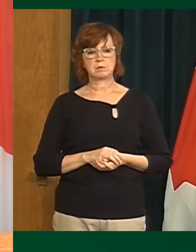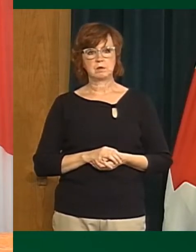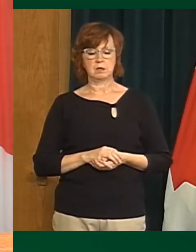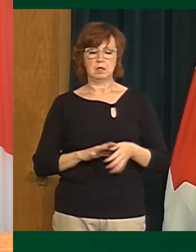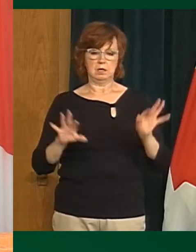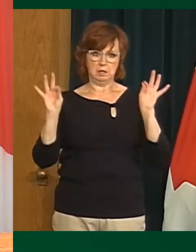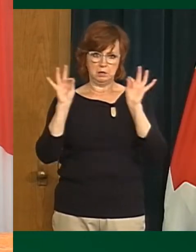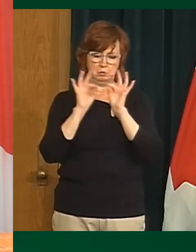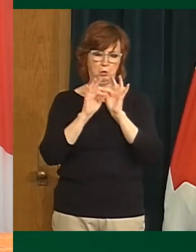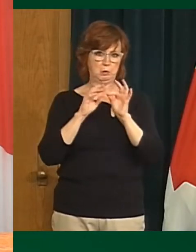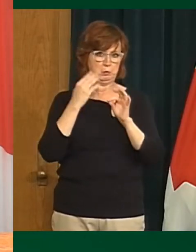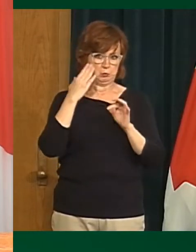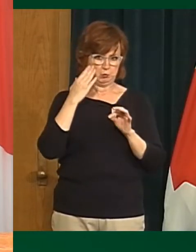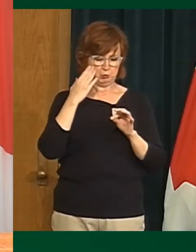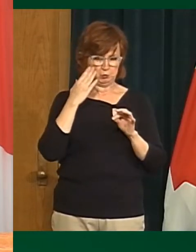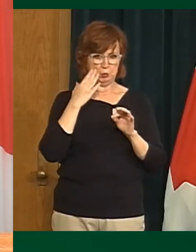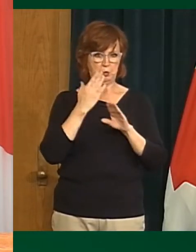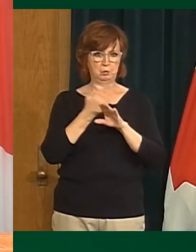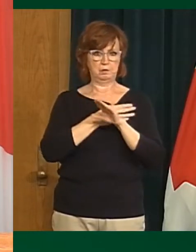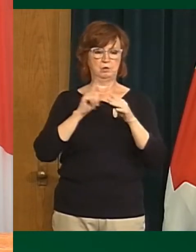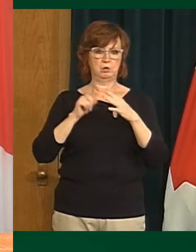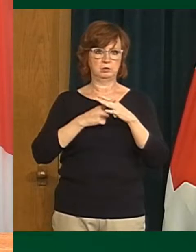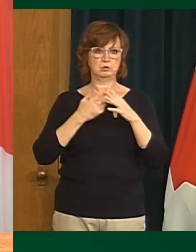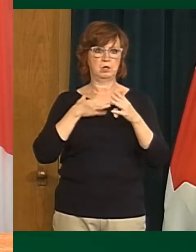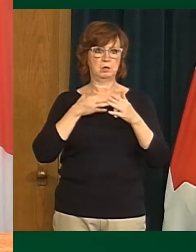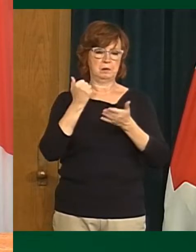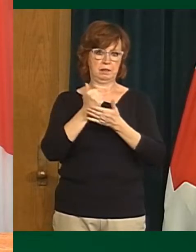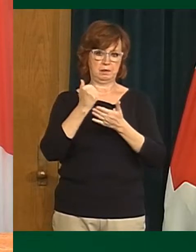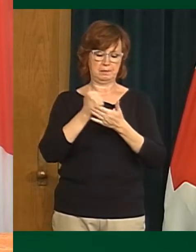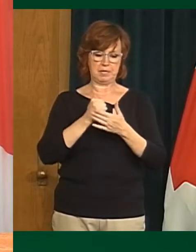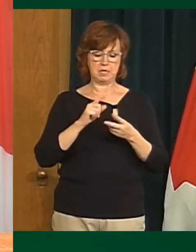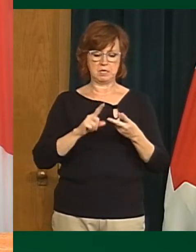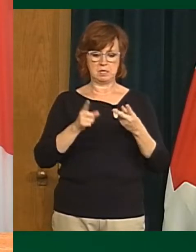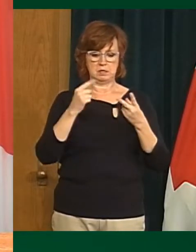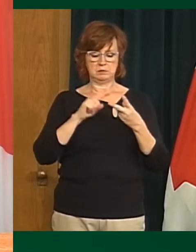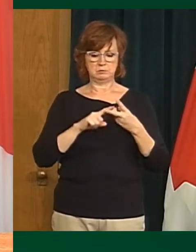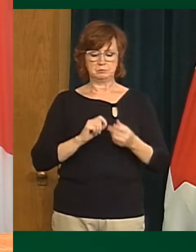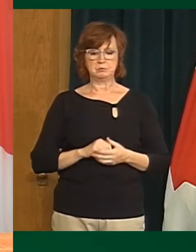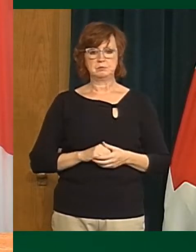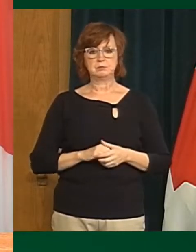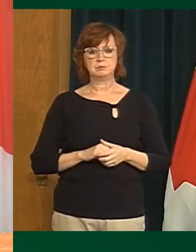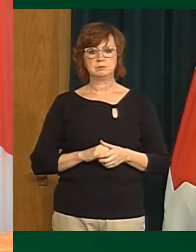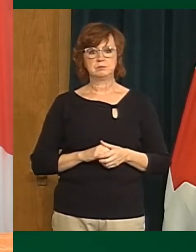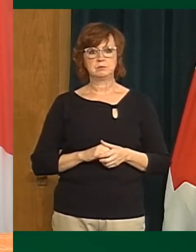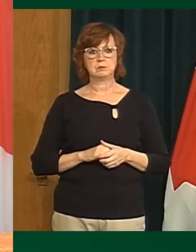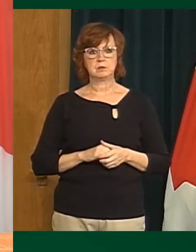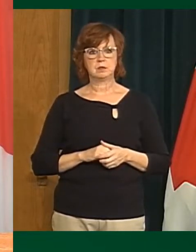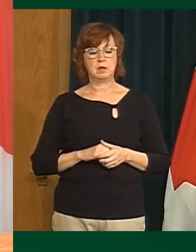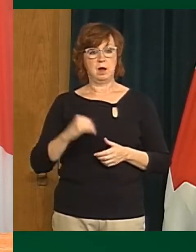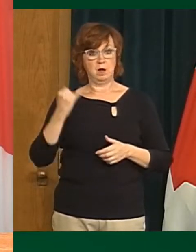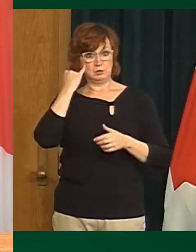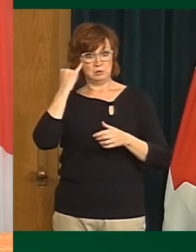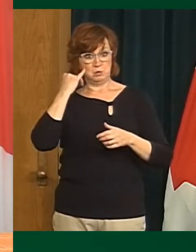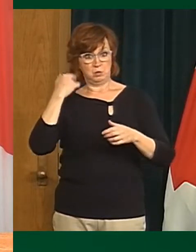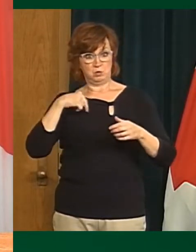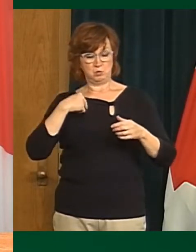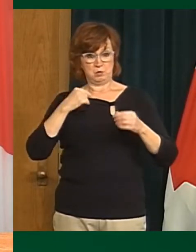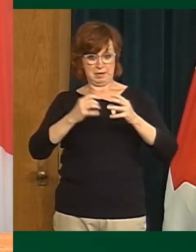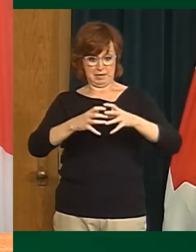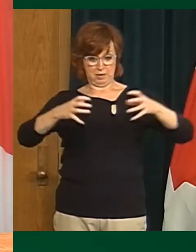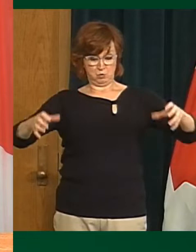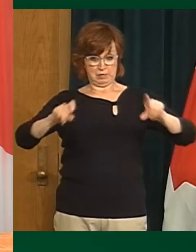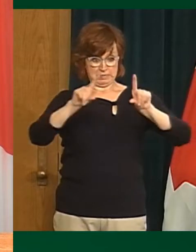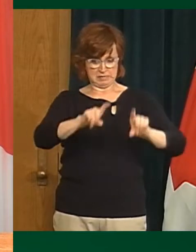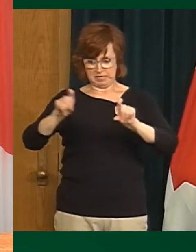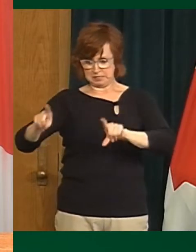know. If you find that when transmission is below a certain threshold, you find hardly any positives through expanded testing, that's also good